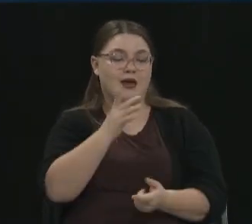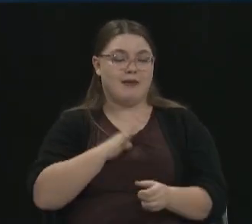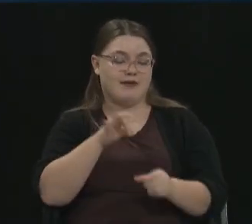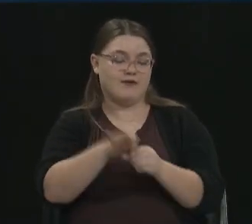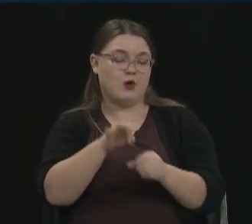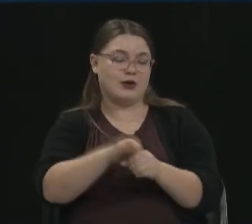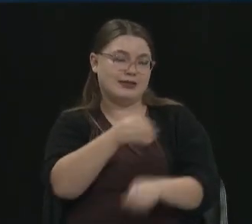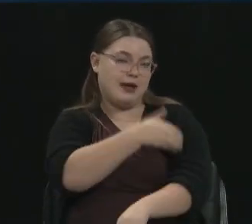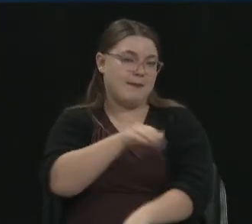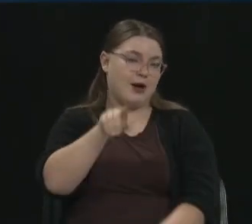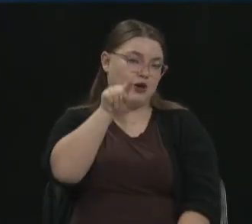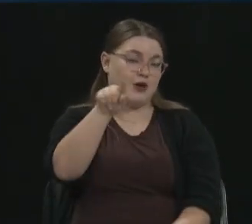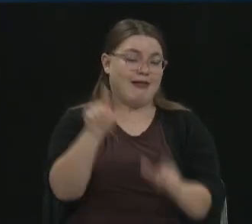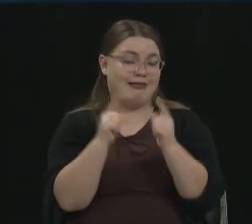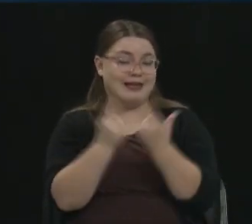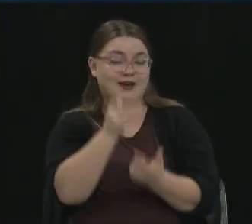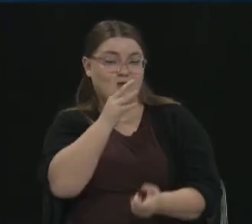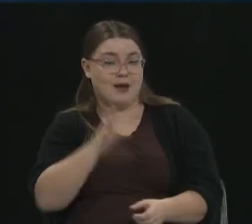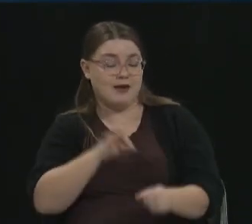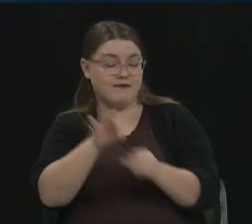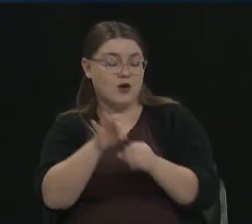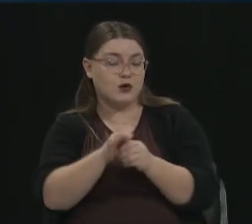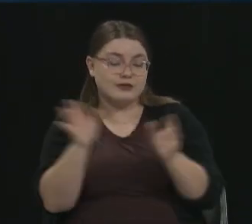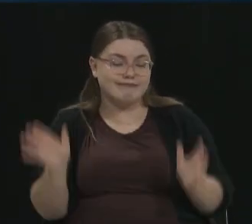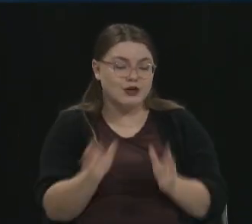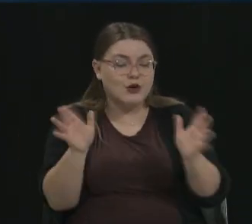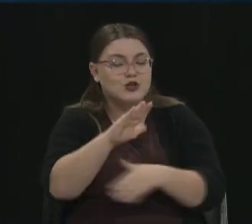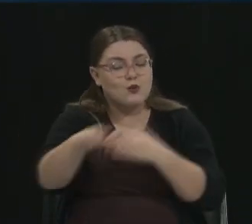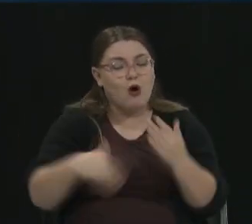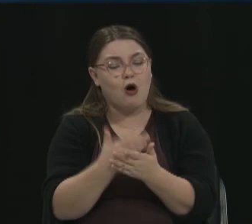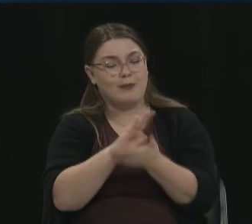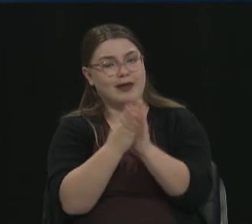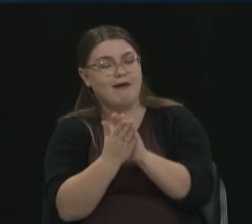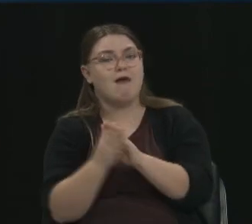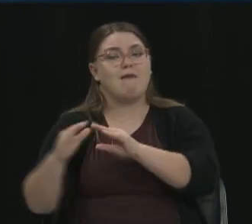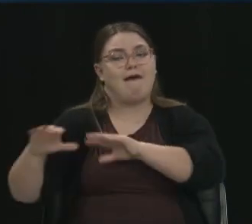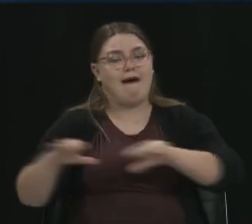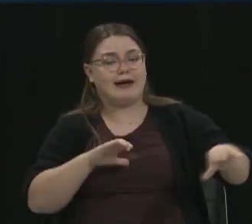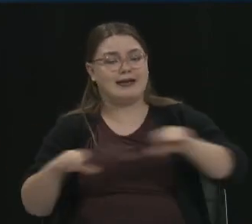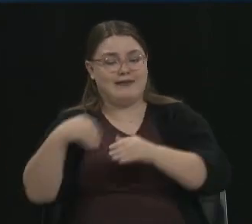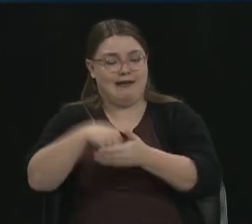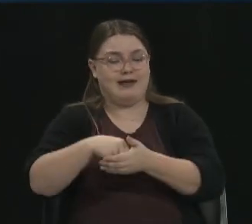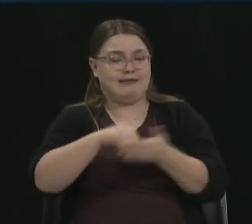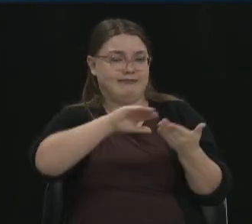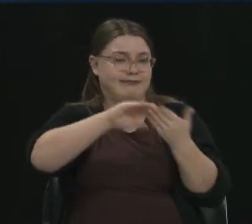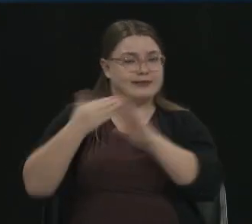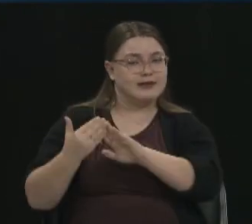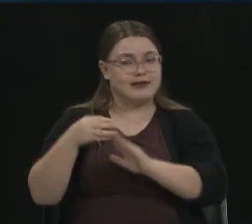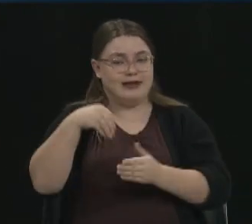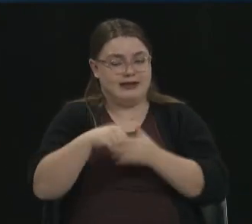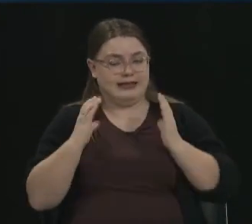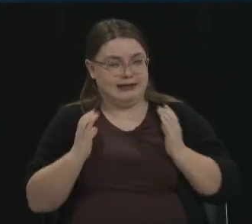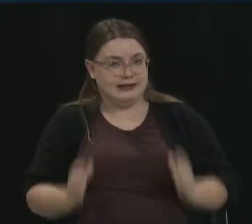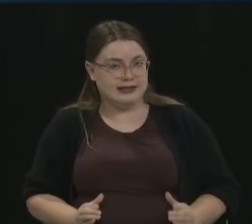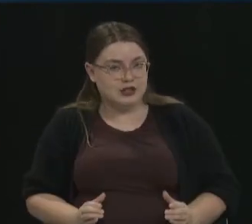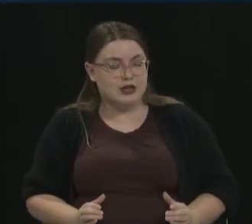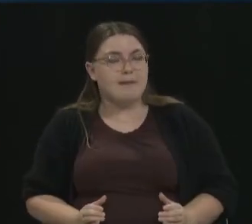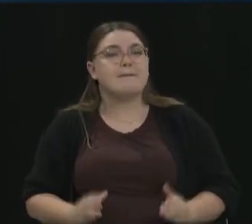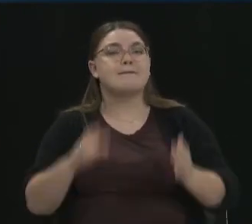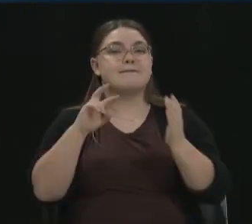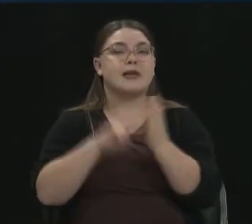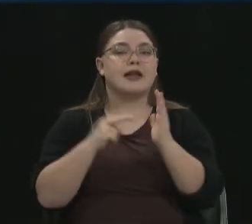of Women Voters encourages everyone to be active as a citizen in our community. This means that we can't